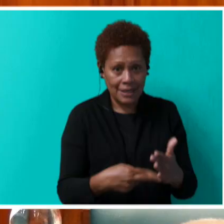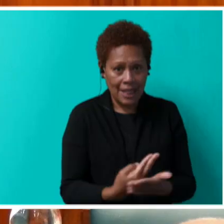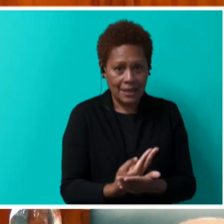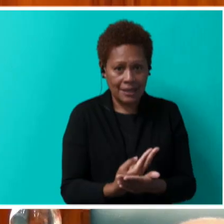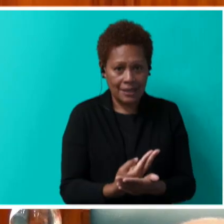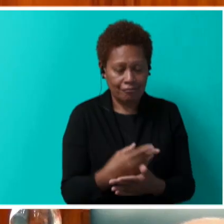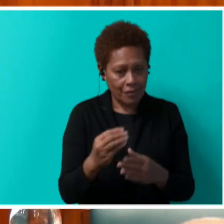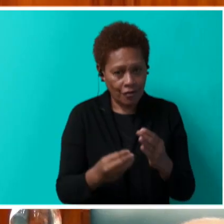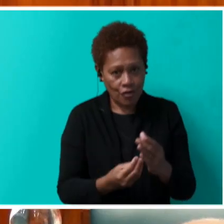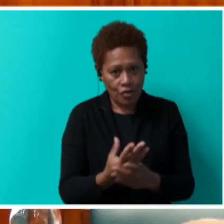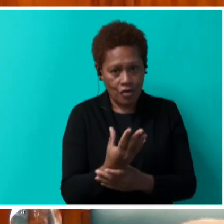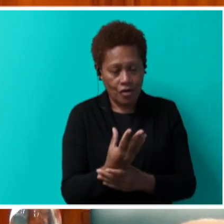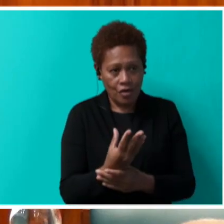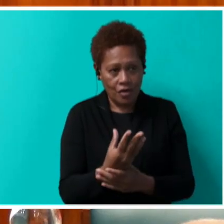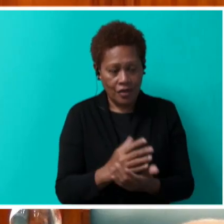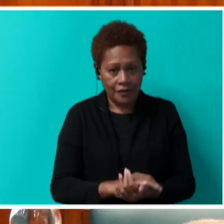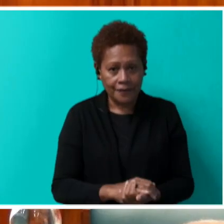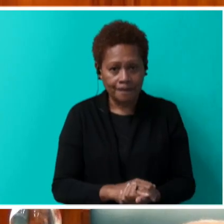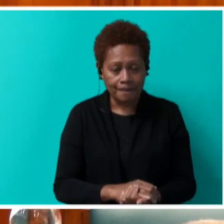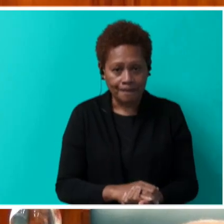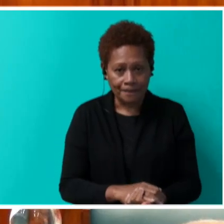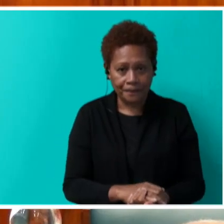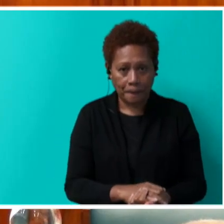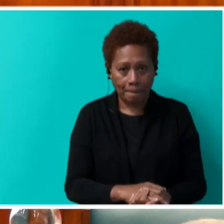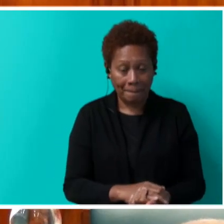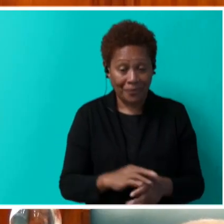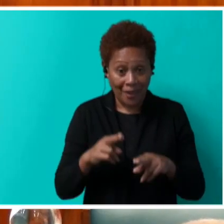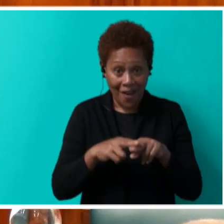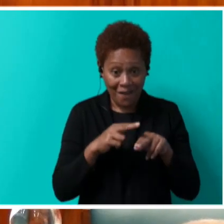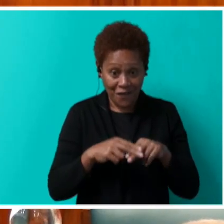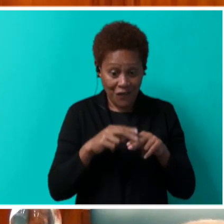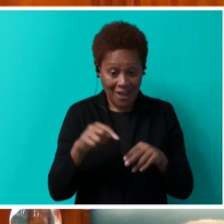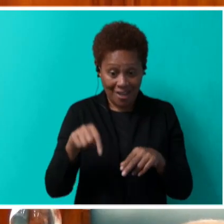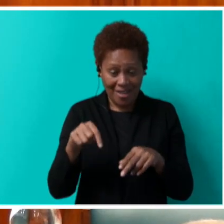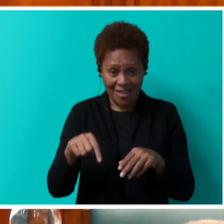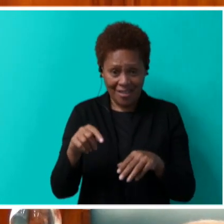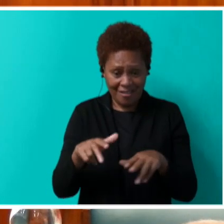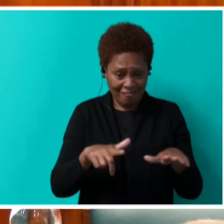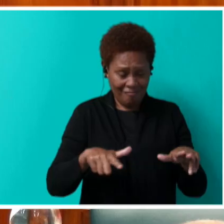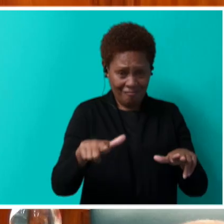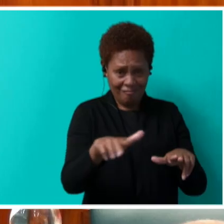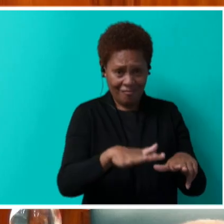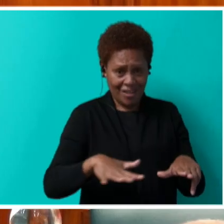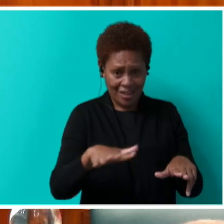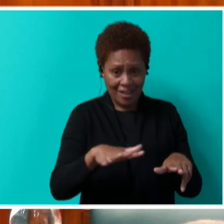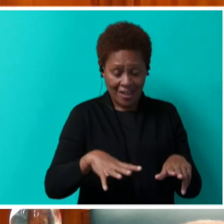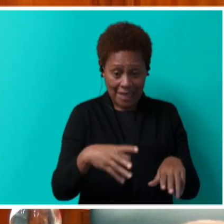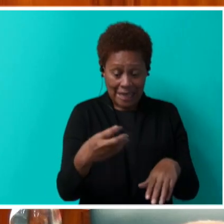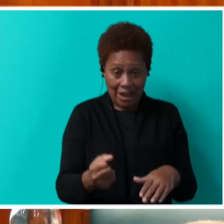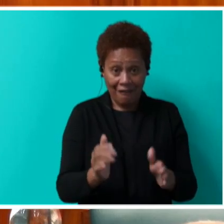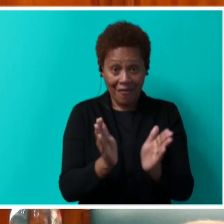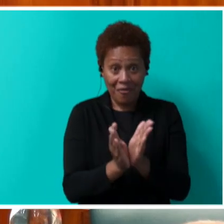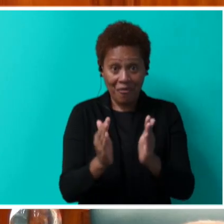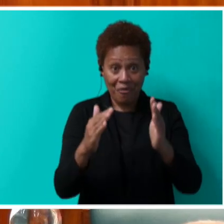and growth-oriented. In Fiji's field, there are two predominant commercial pineapple